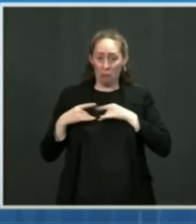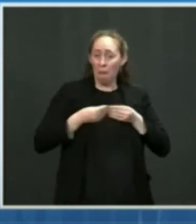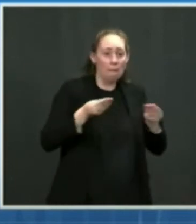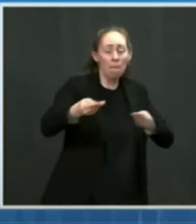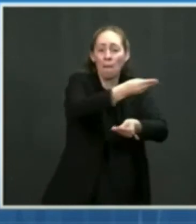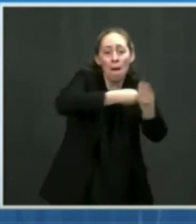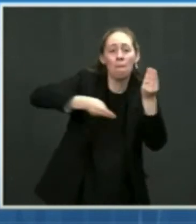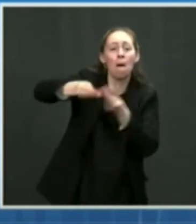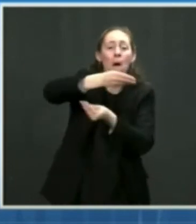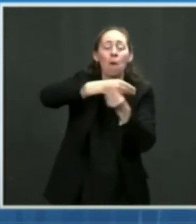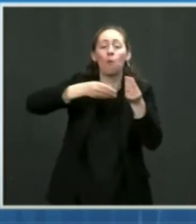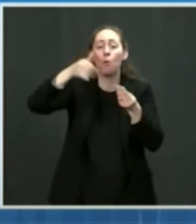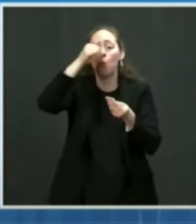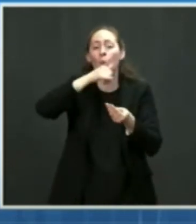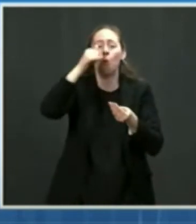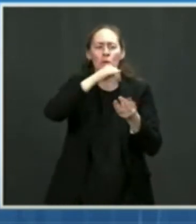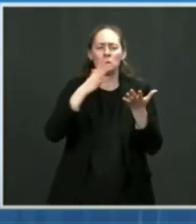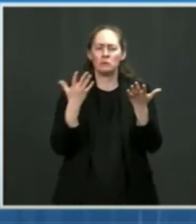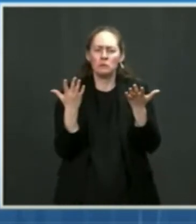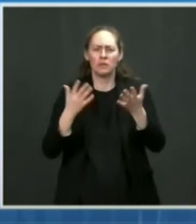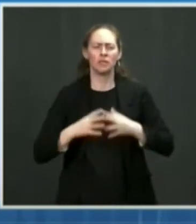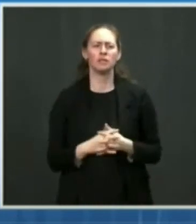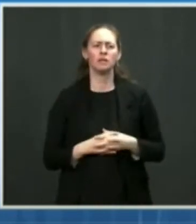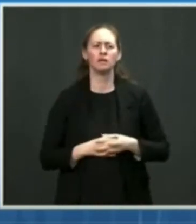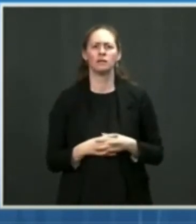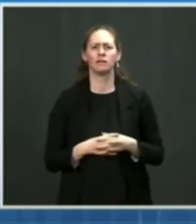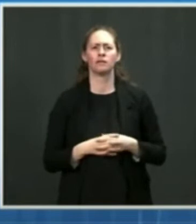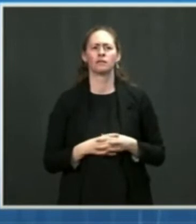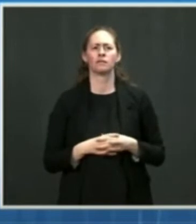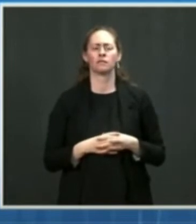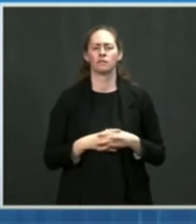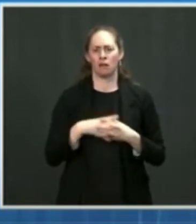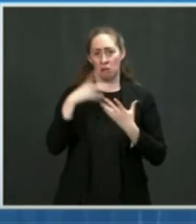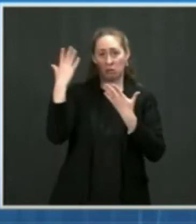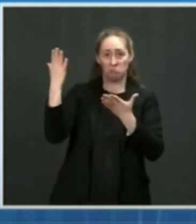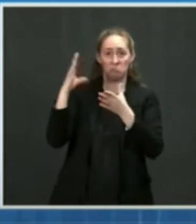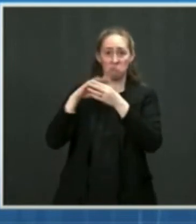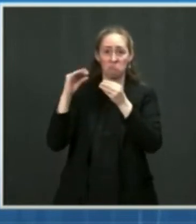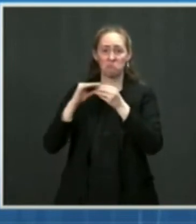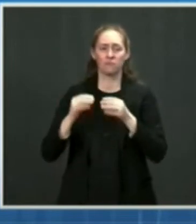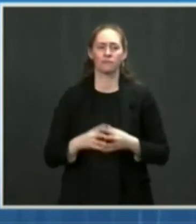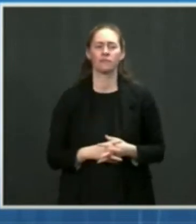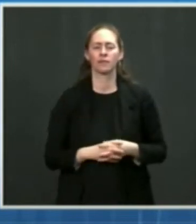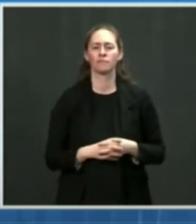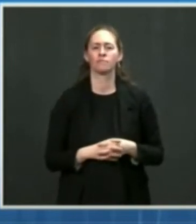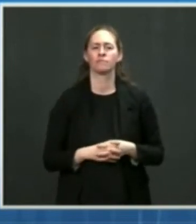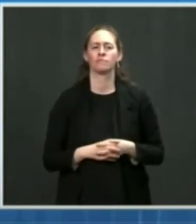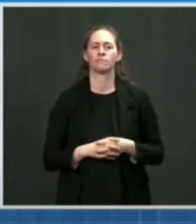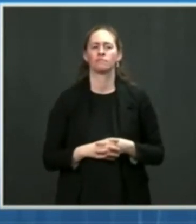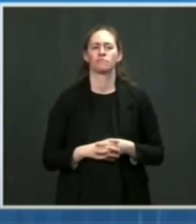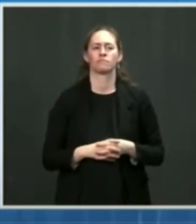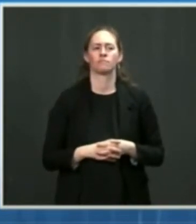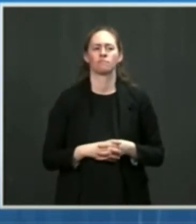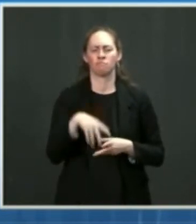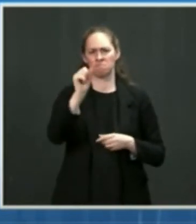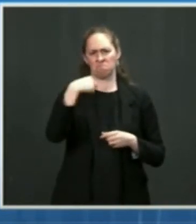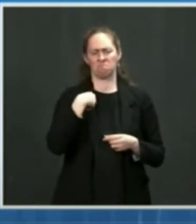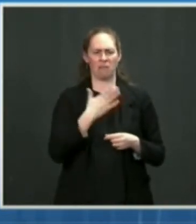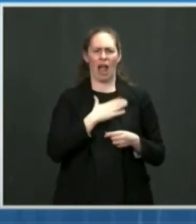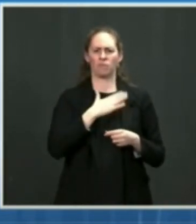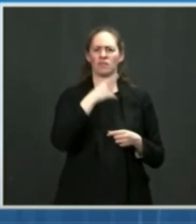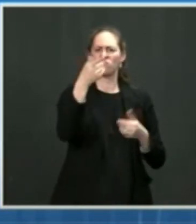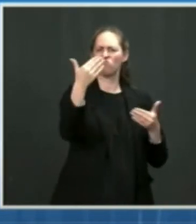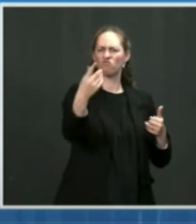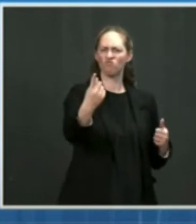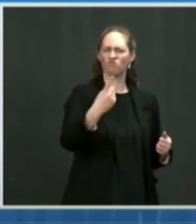Okay, Dr. Fauci, you want to take the first question? Yeah, I'm glad you asked that question, because with all due